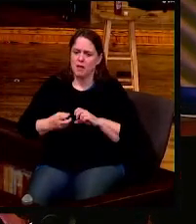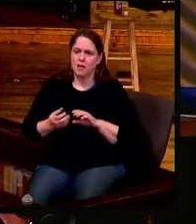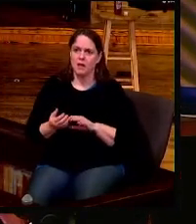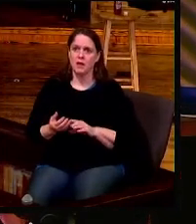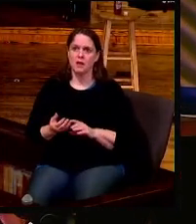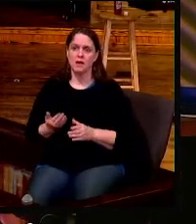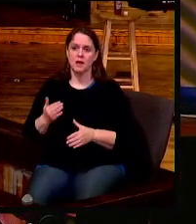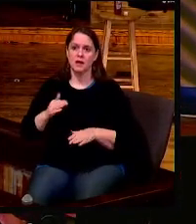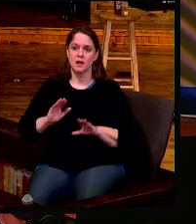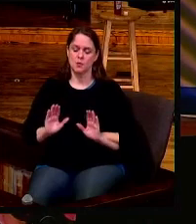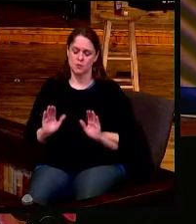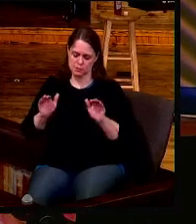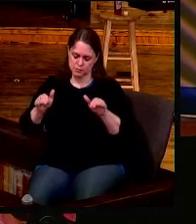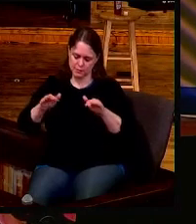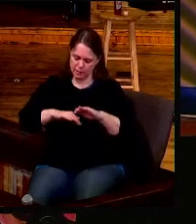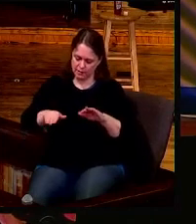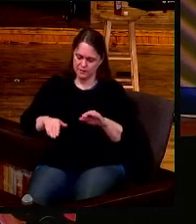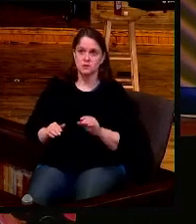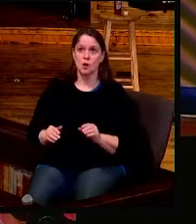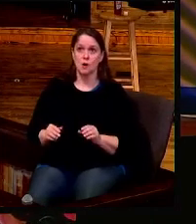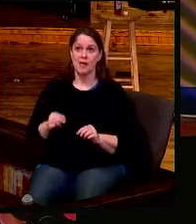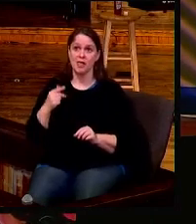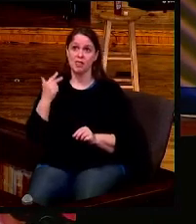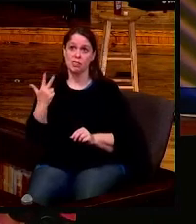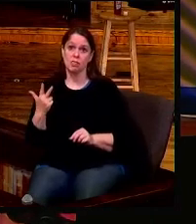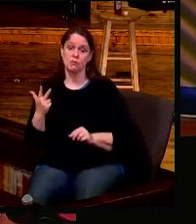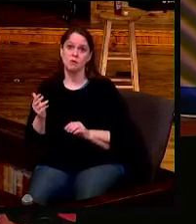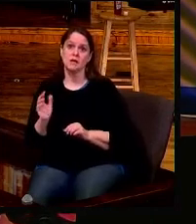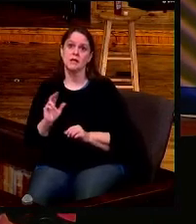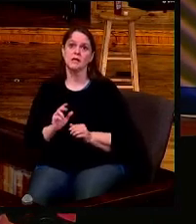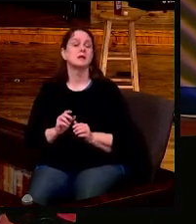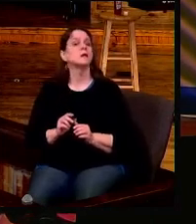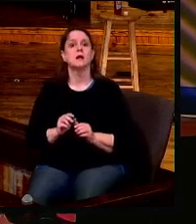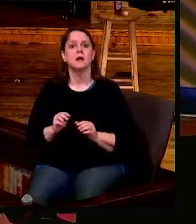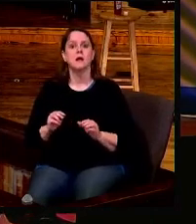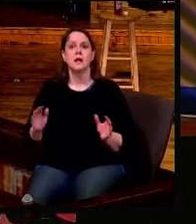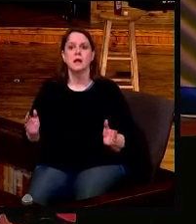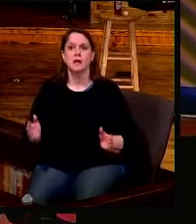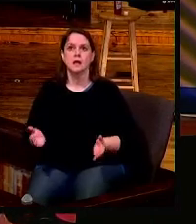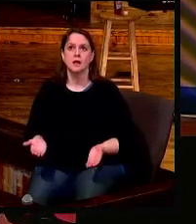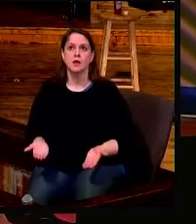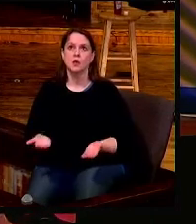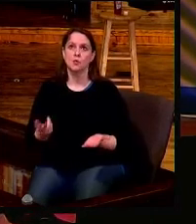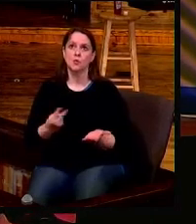And then 3 days later He rose and that tomb was opened and that stone was rolled away.